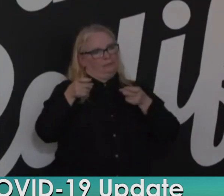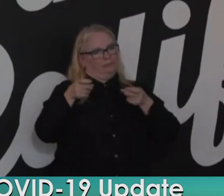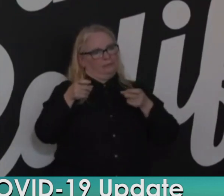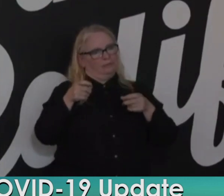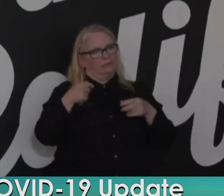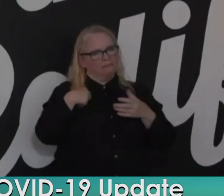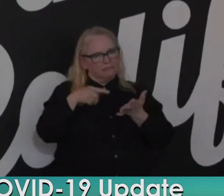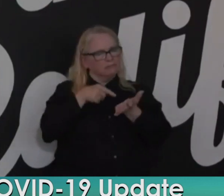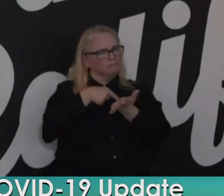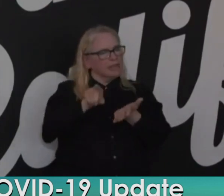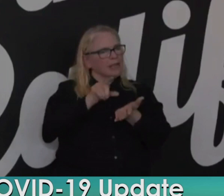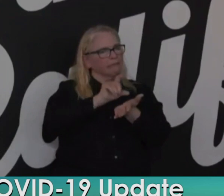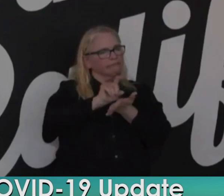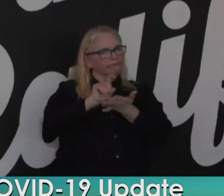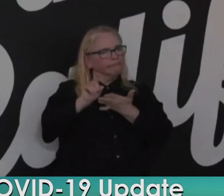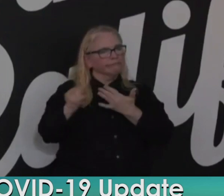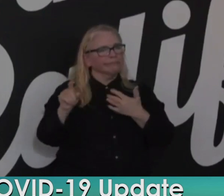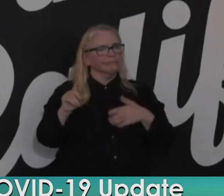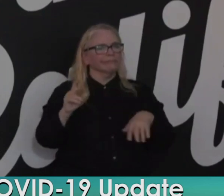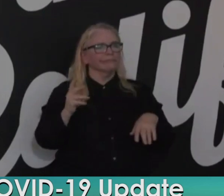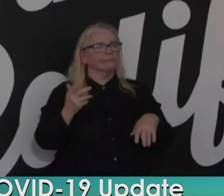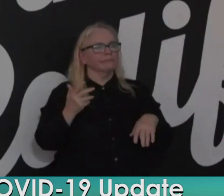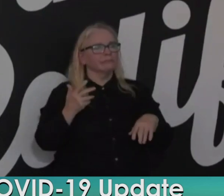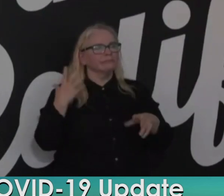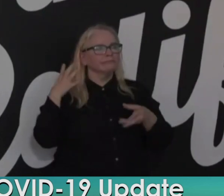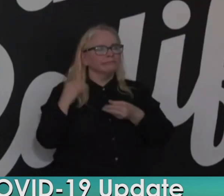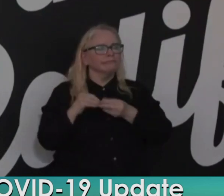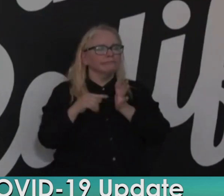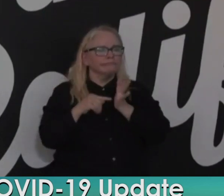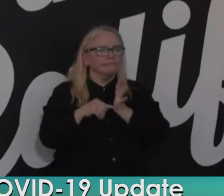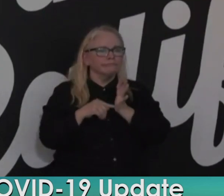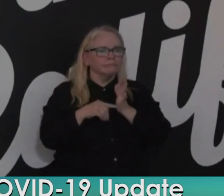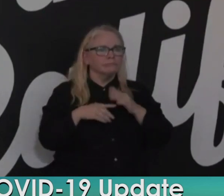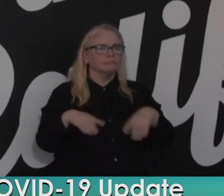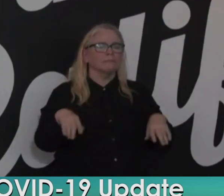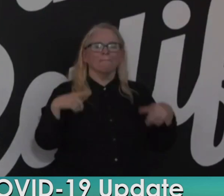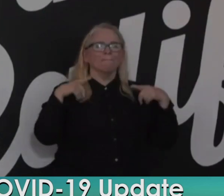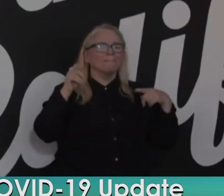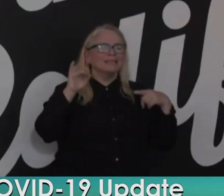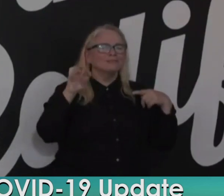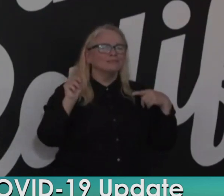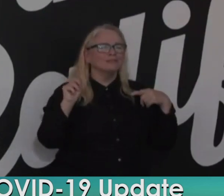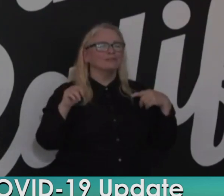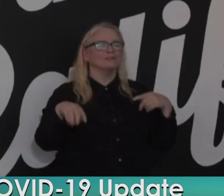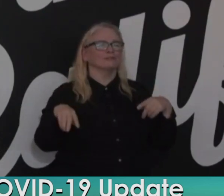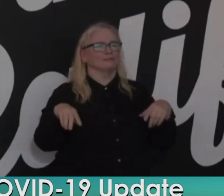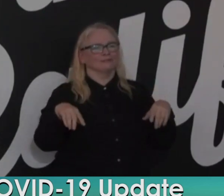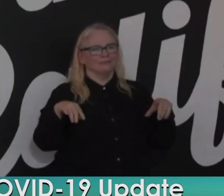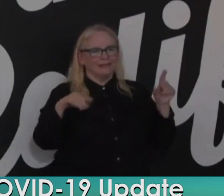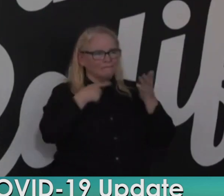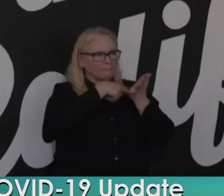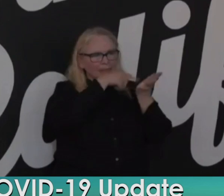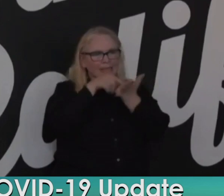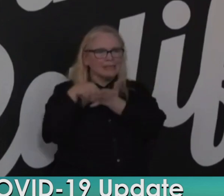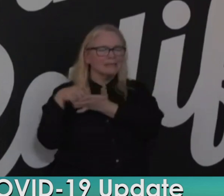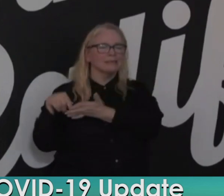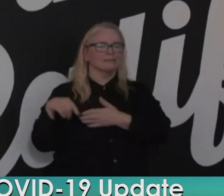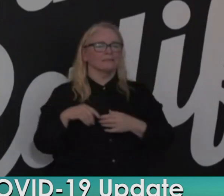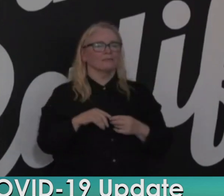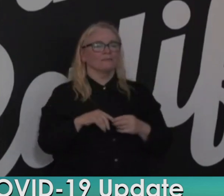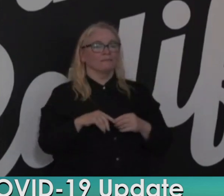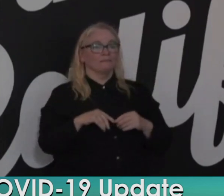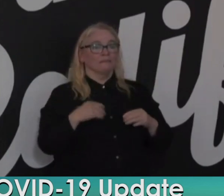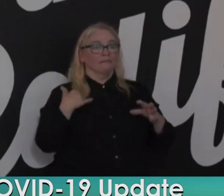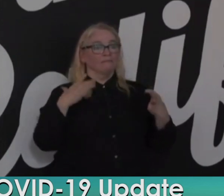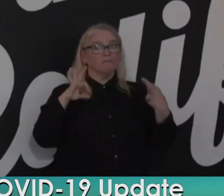long-term pension obligations. We made commitments of over $9 billion in that space are hardly perfect. I recognize